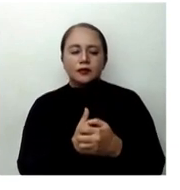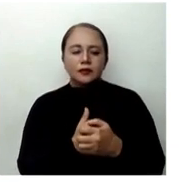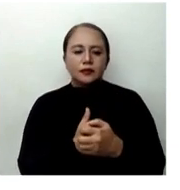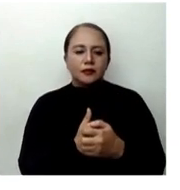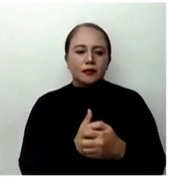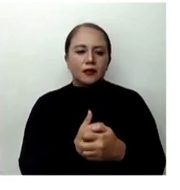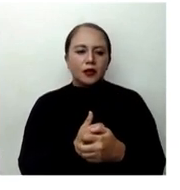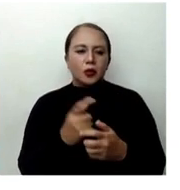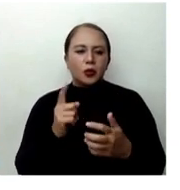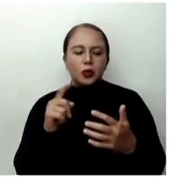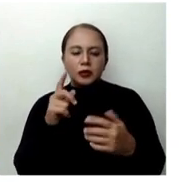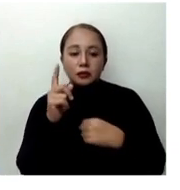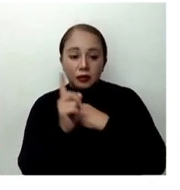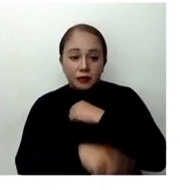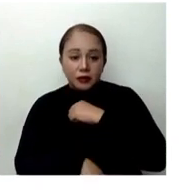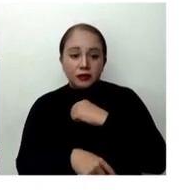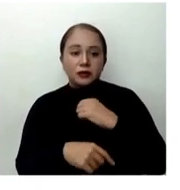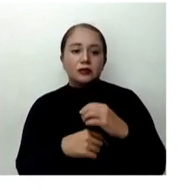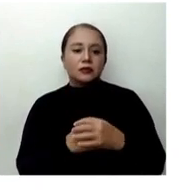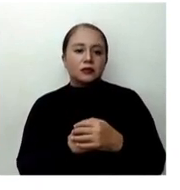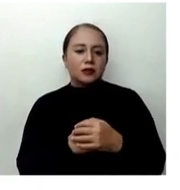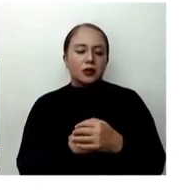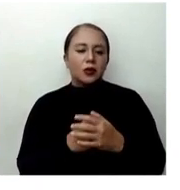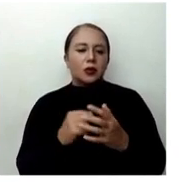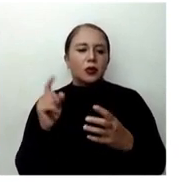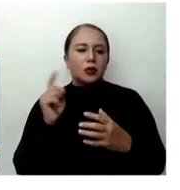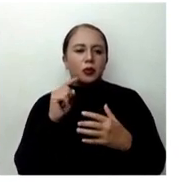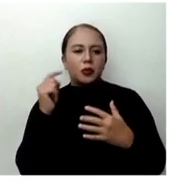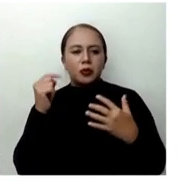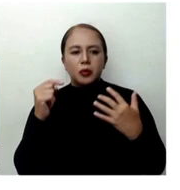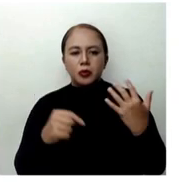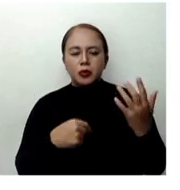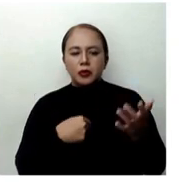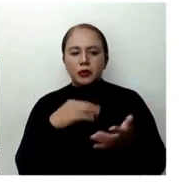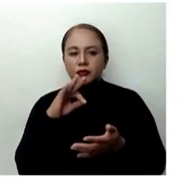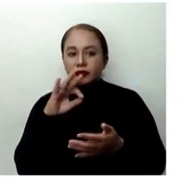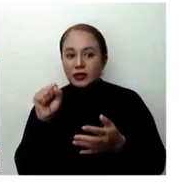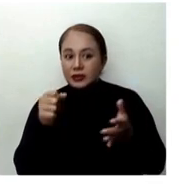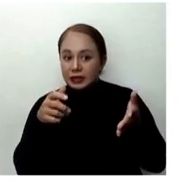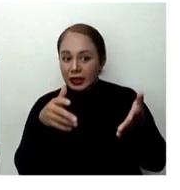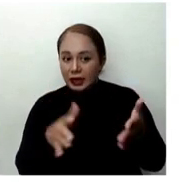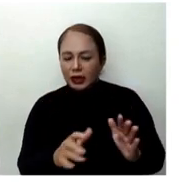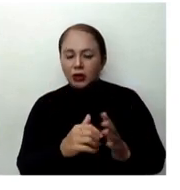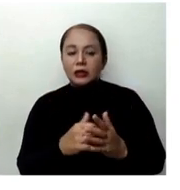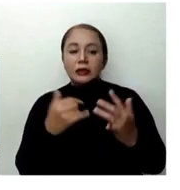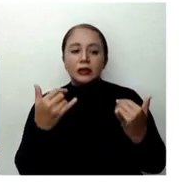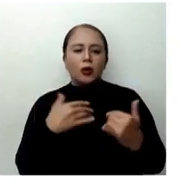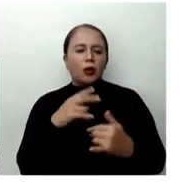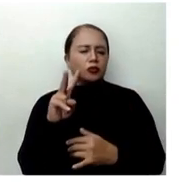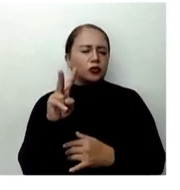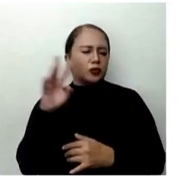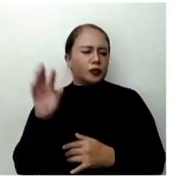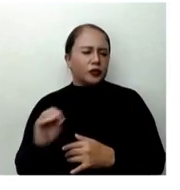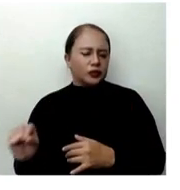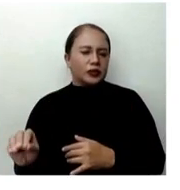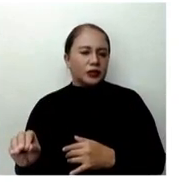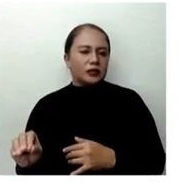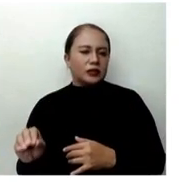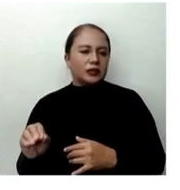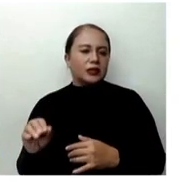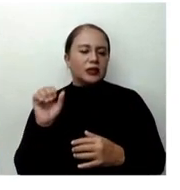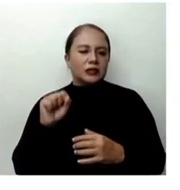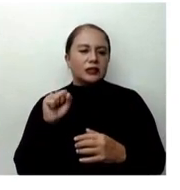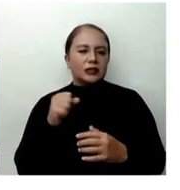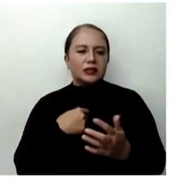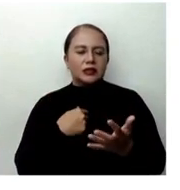what are the penalties, what are the fees, allowable fees. I think there's a current 2%, which... although that is the practice